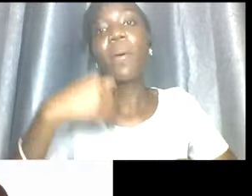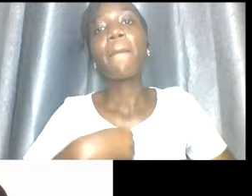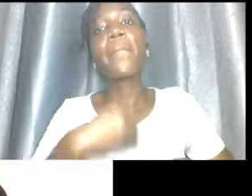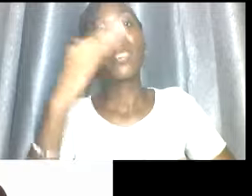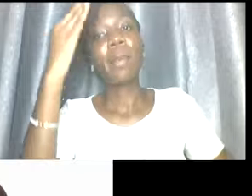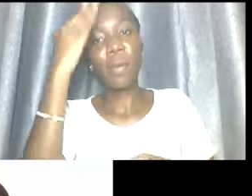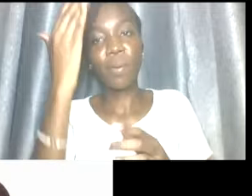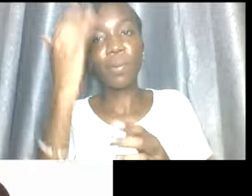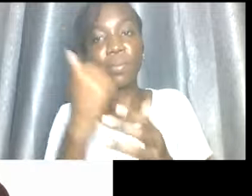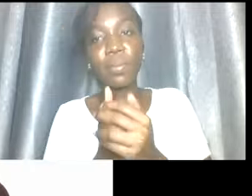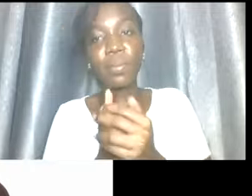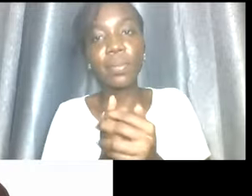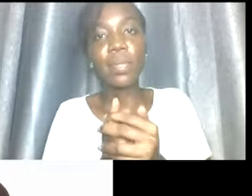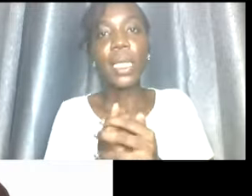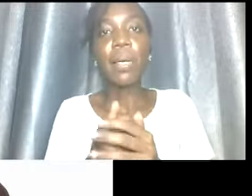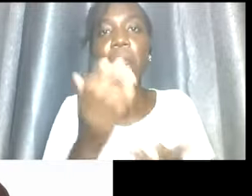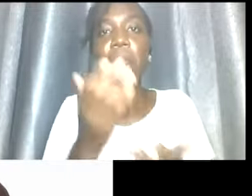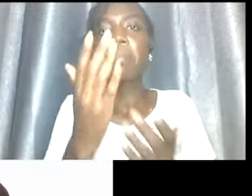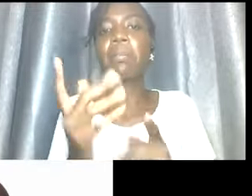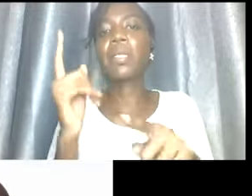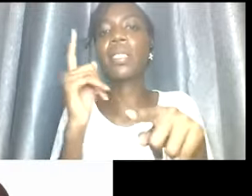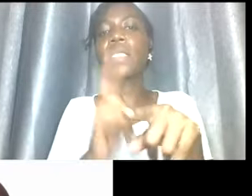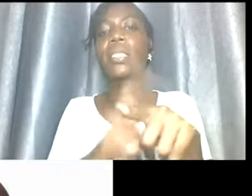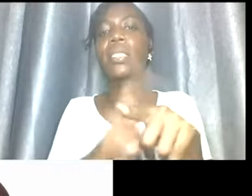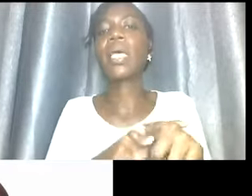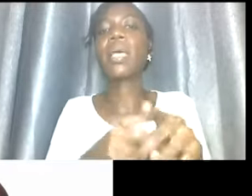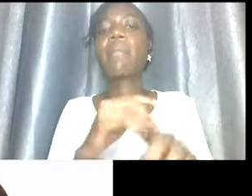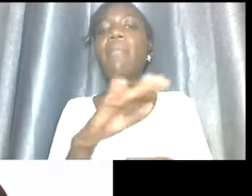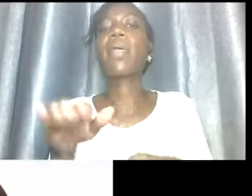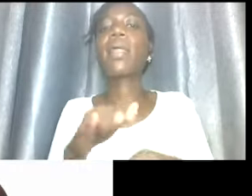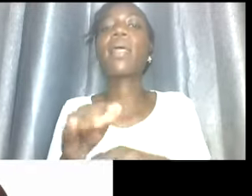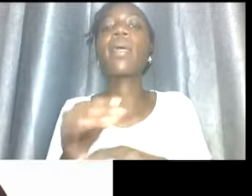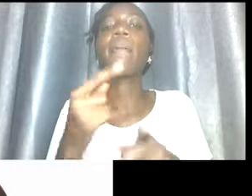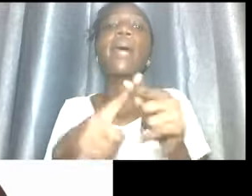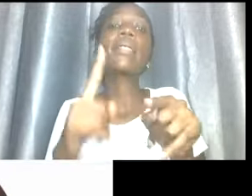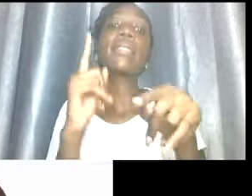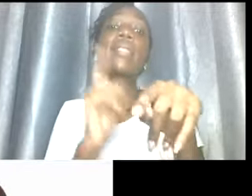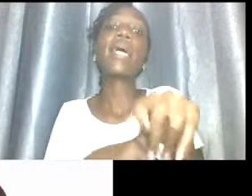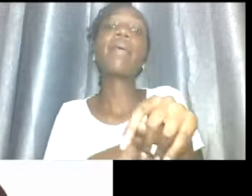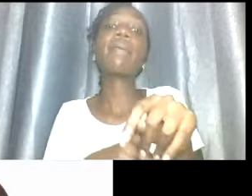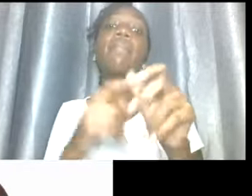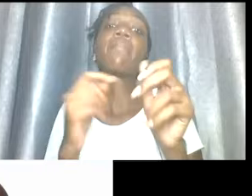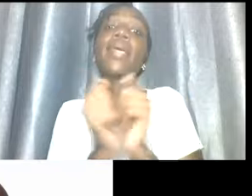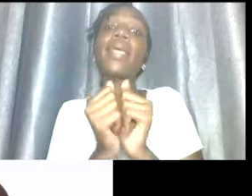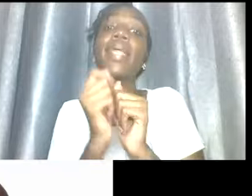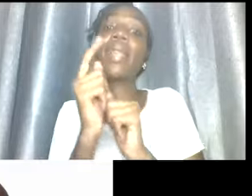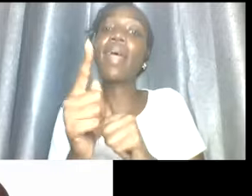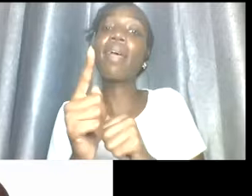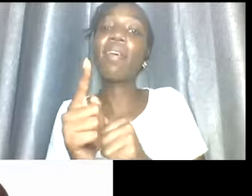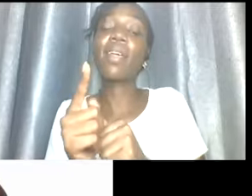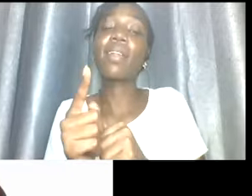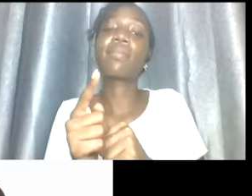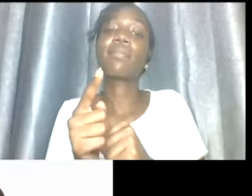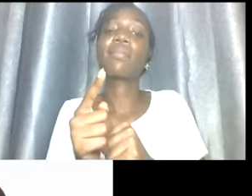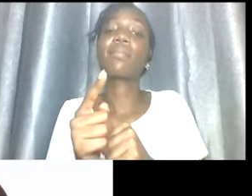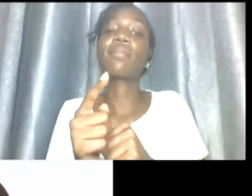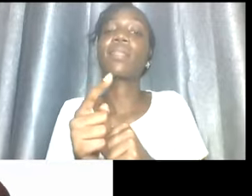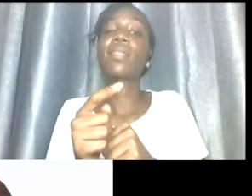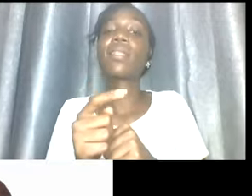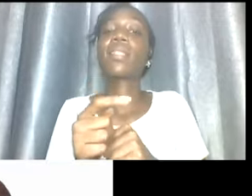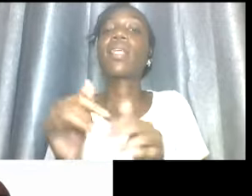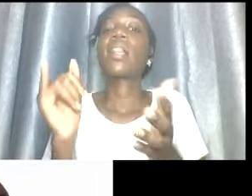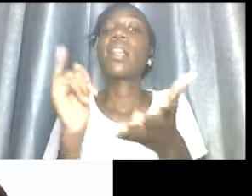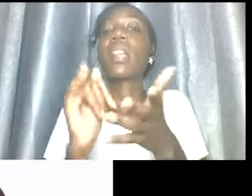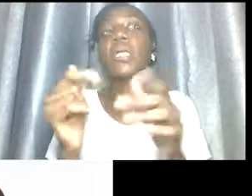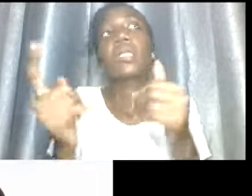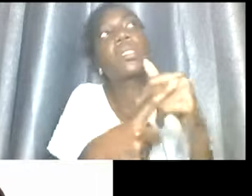on a certain time zone, but when 11 p.m. reaches for me, that's 6 a.m., 7 a.m.